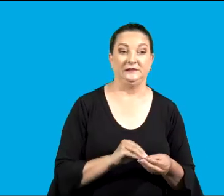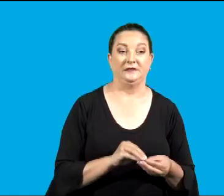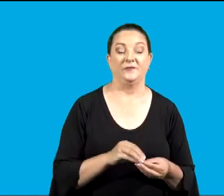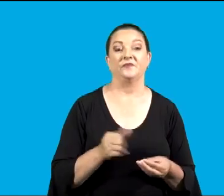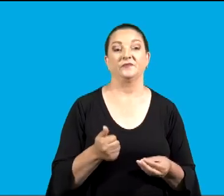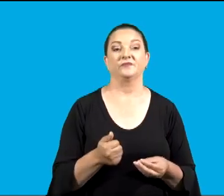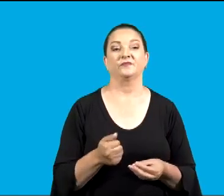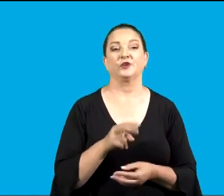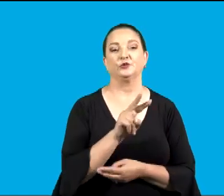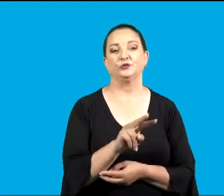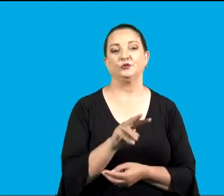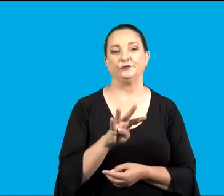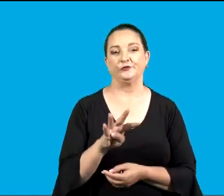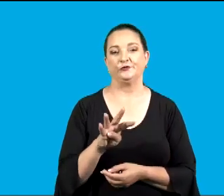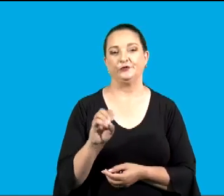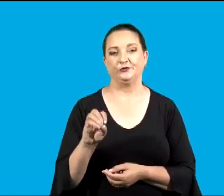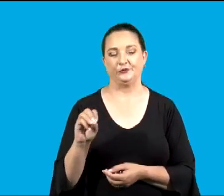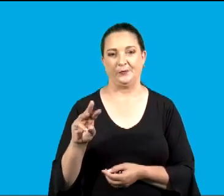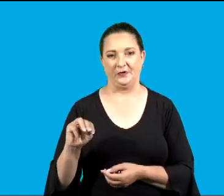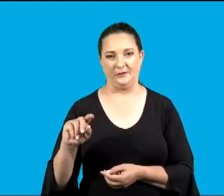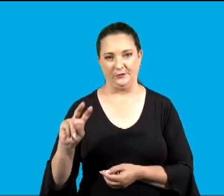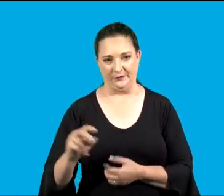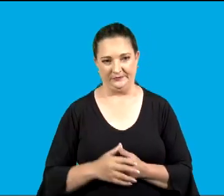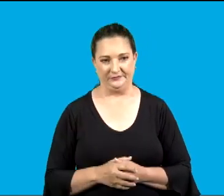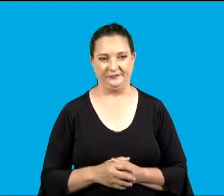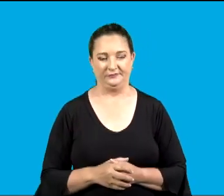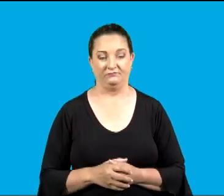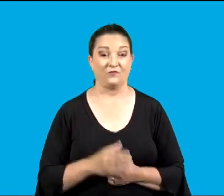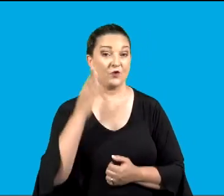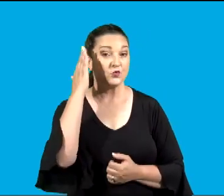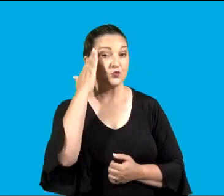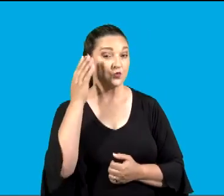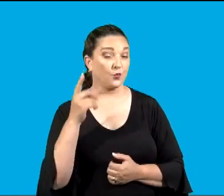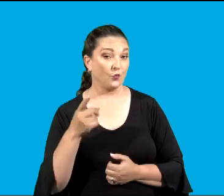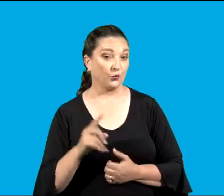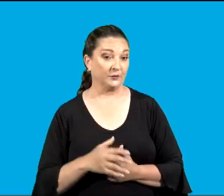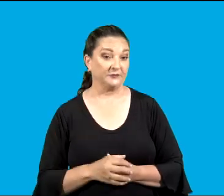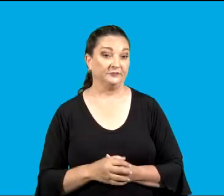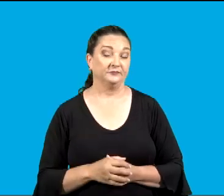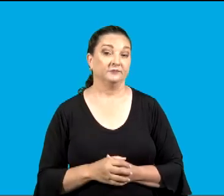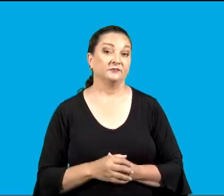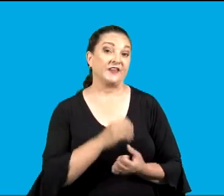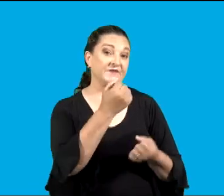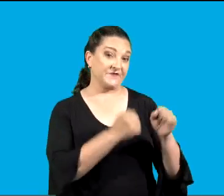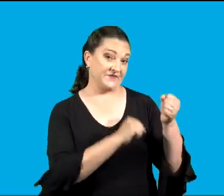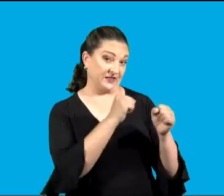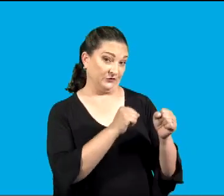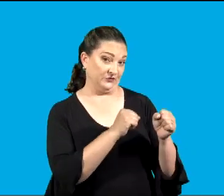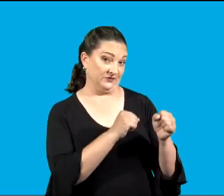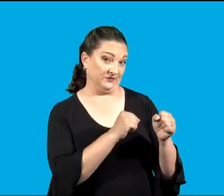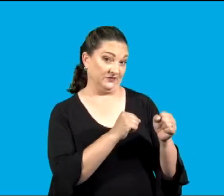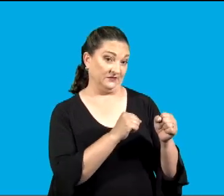with 2,400 square meters. And I know that my factory is